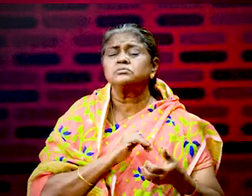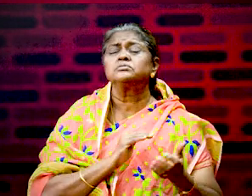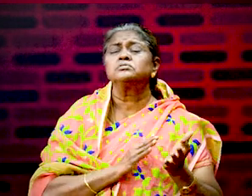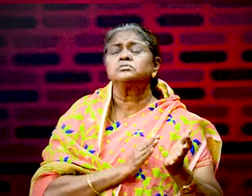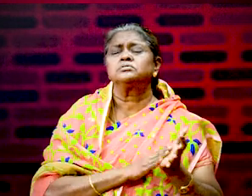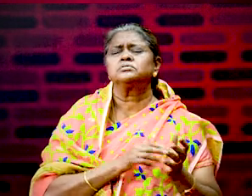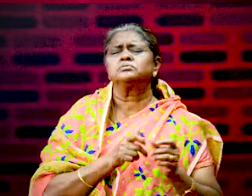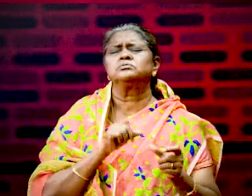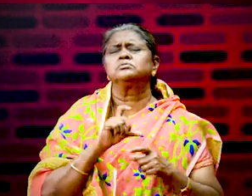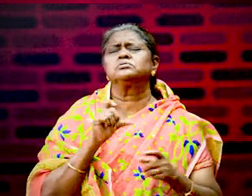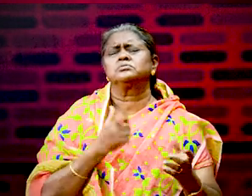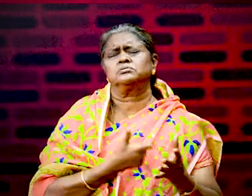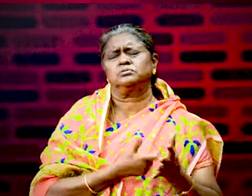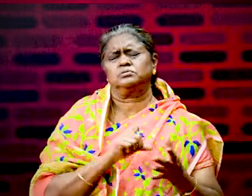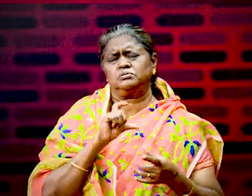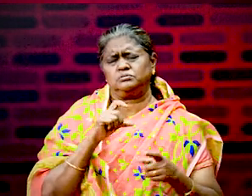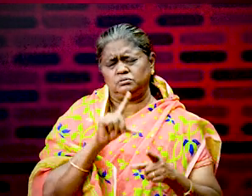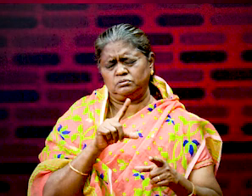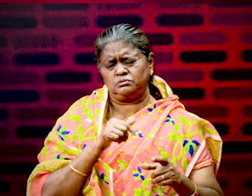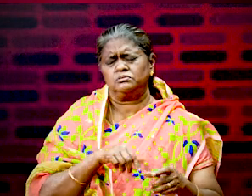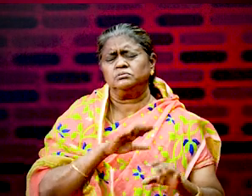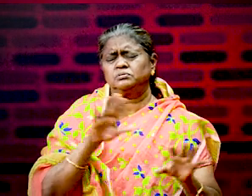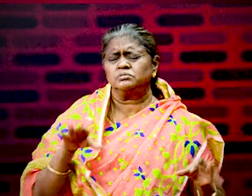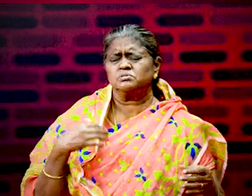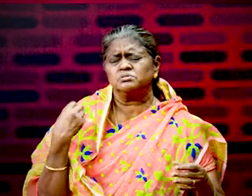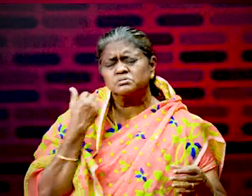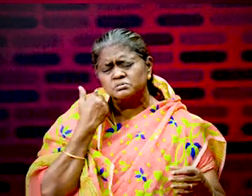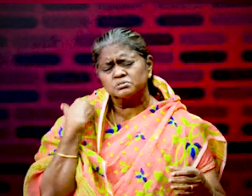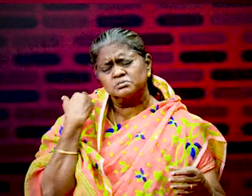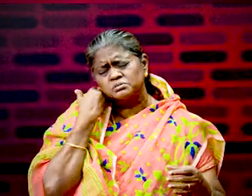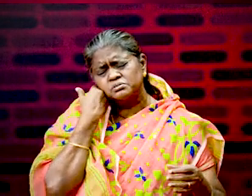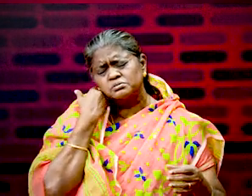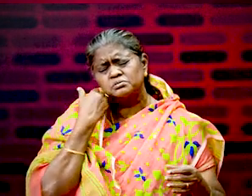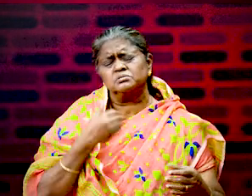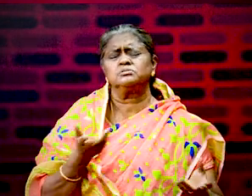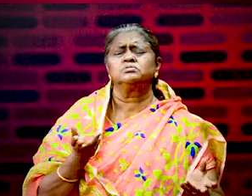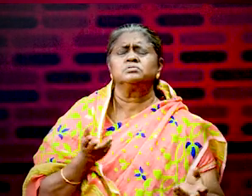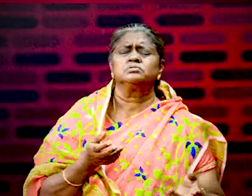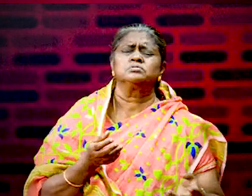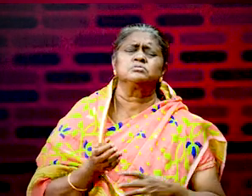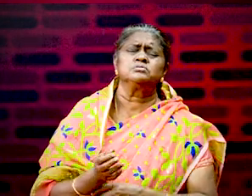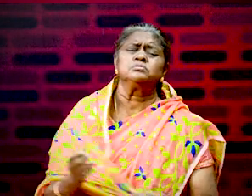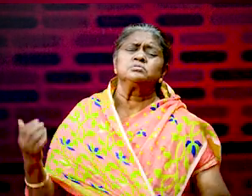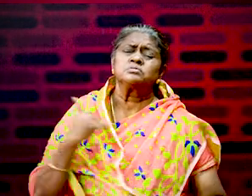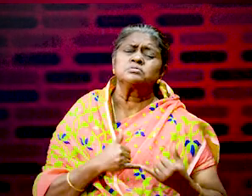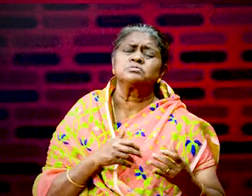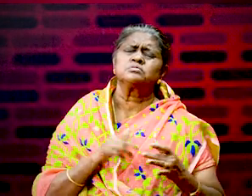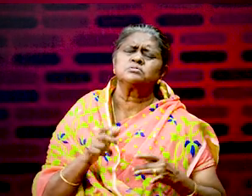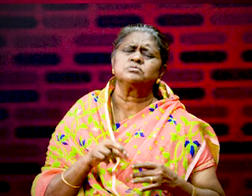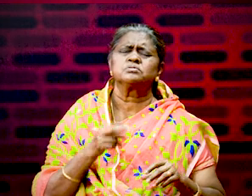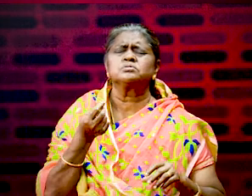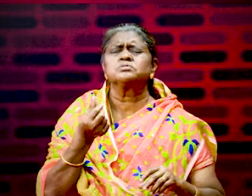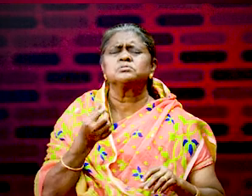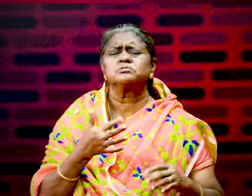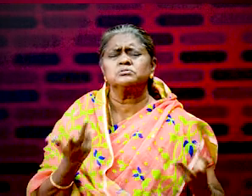are sick, oh God. I pray for your healing power to flow through. I pray for financial breakthrough, oh God. Lord Jesus,